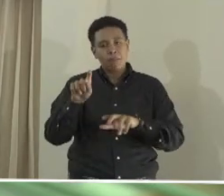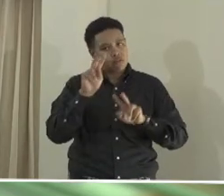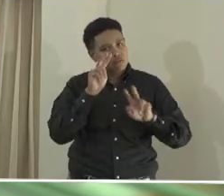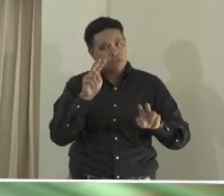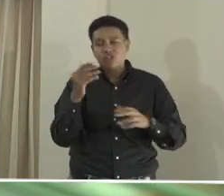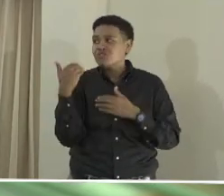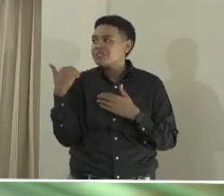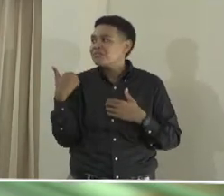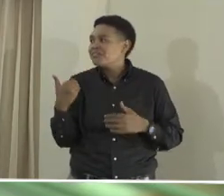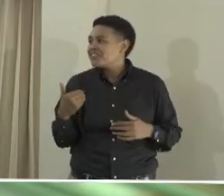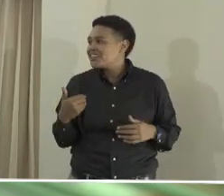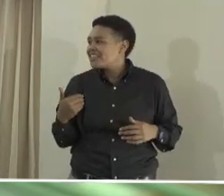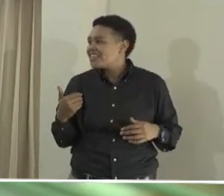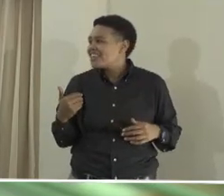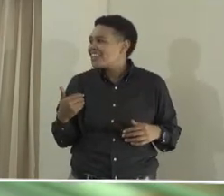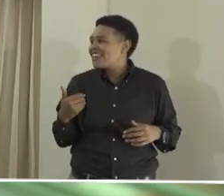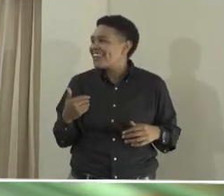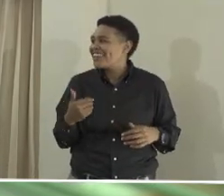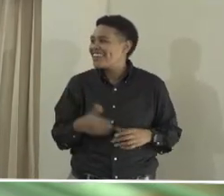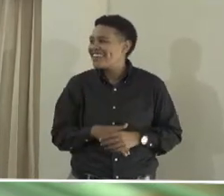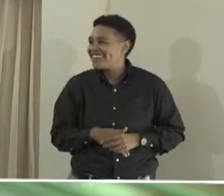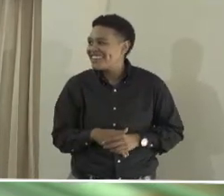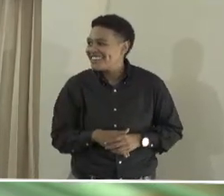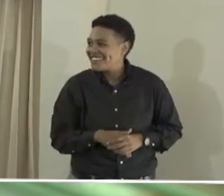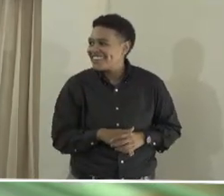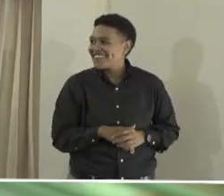Having said that,